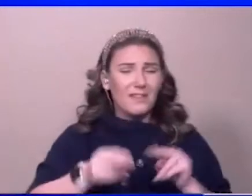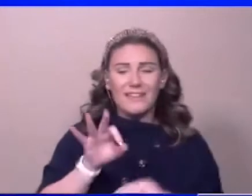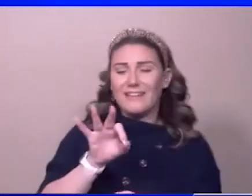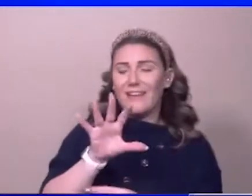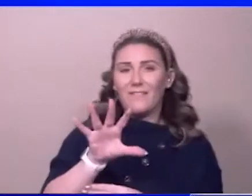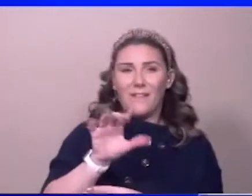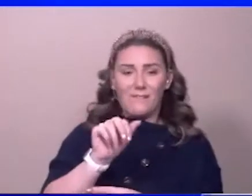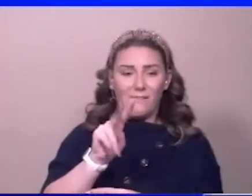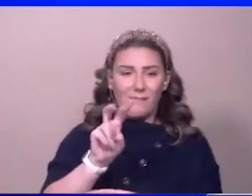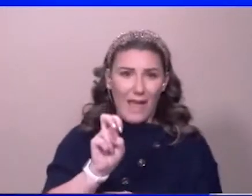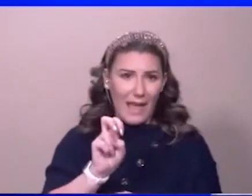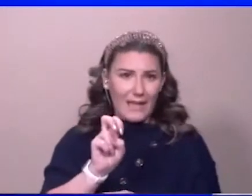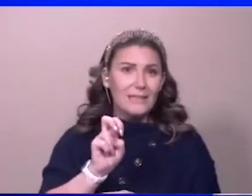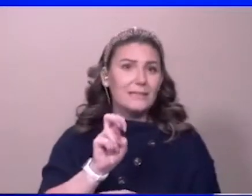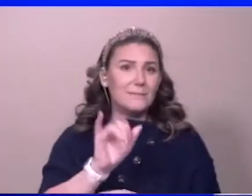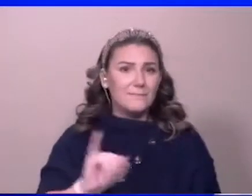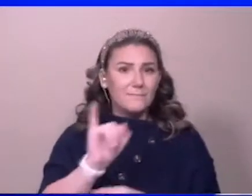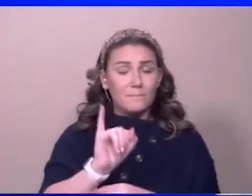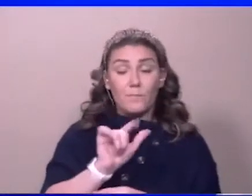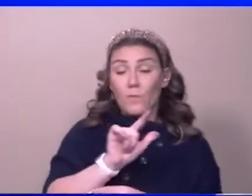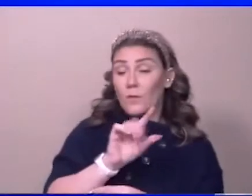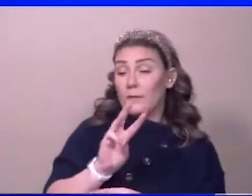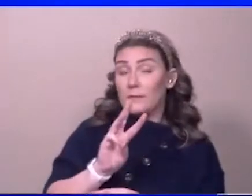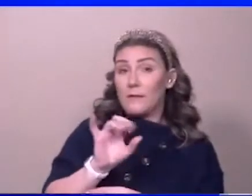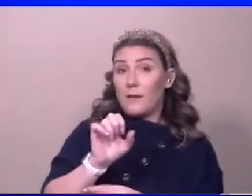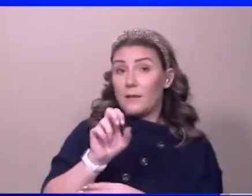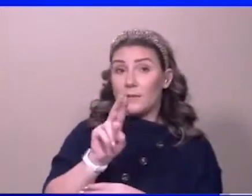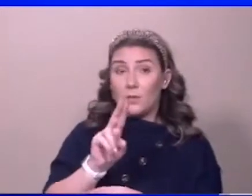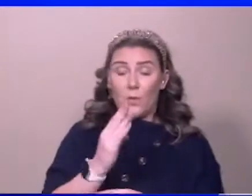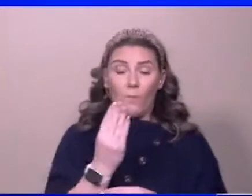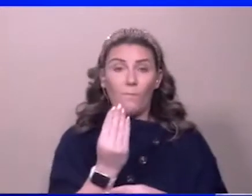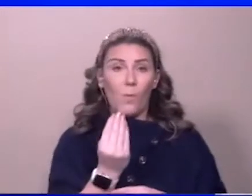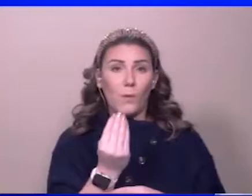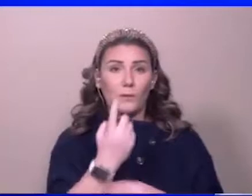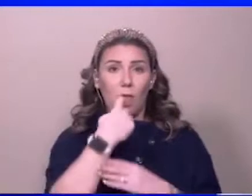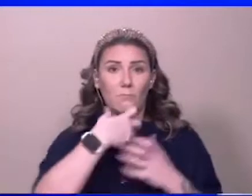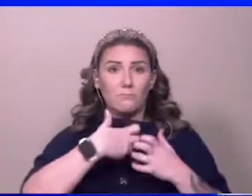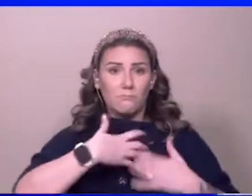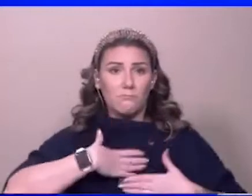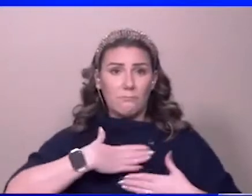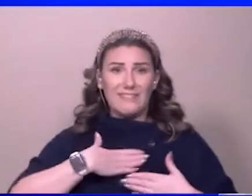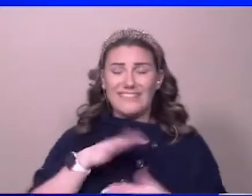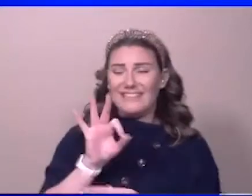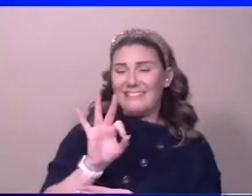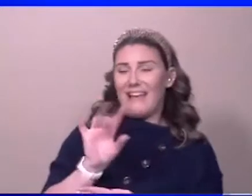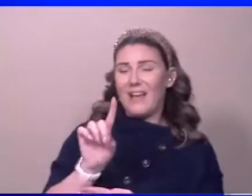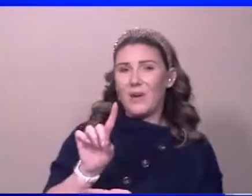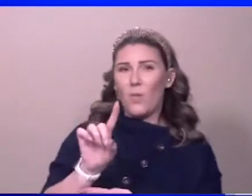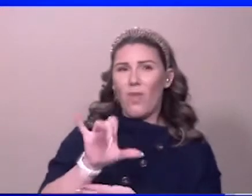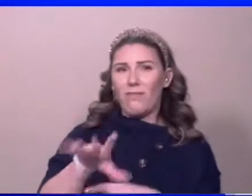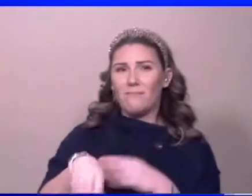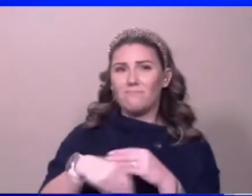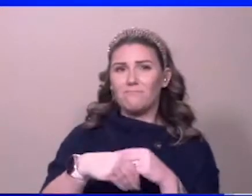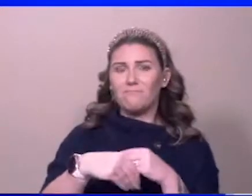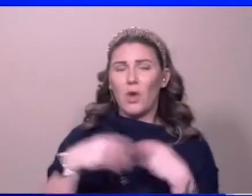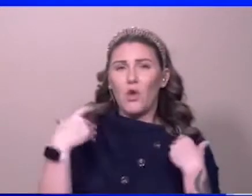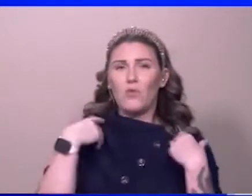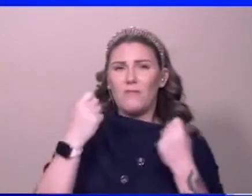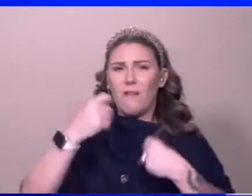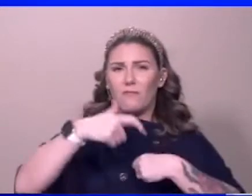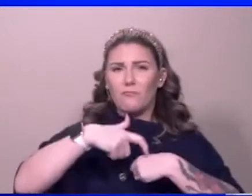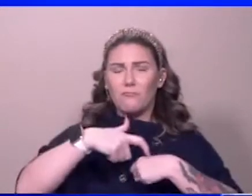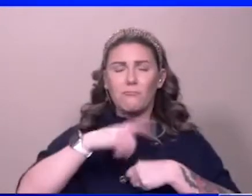infections, 26 of those in the ICU, 14 on the ventilator, still 91 in that additional recovery period, but a total